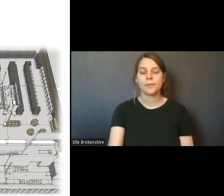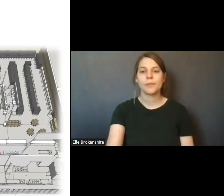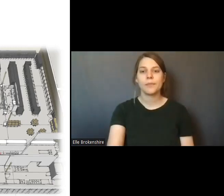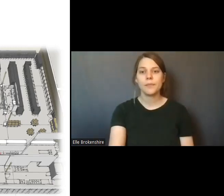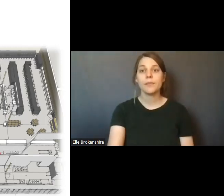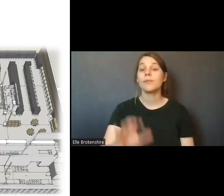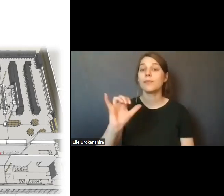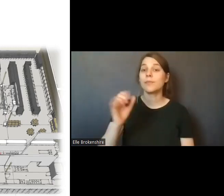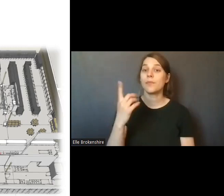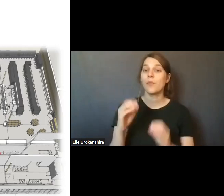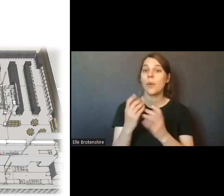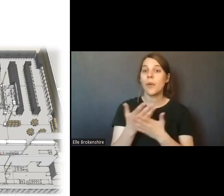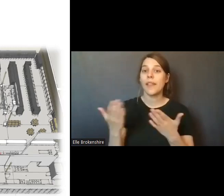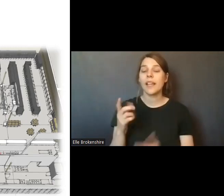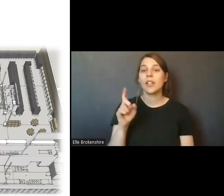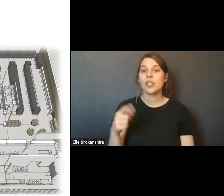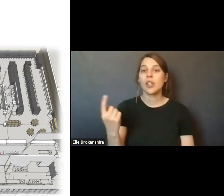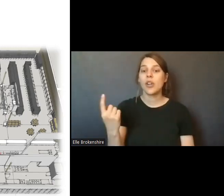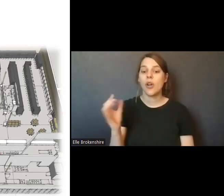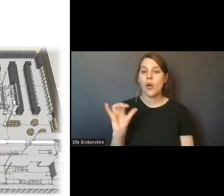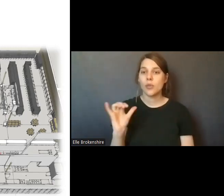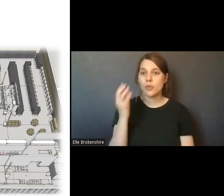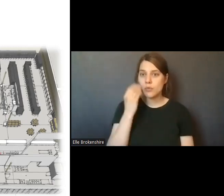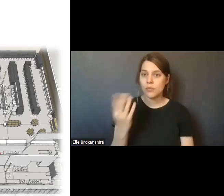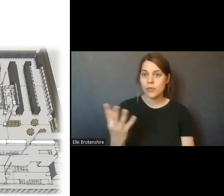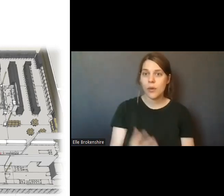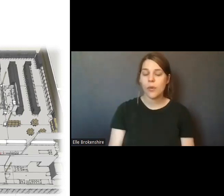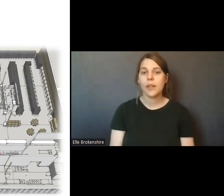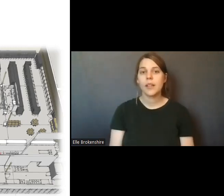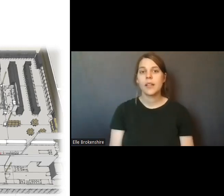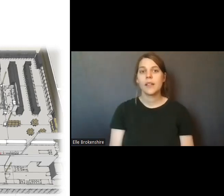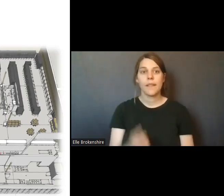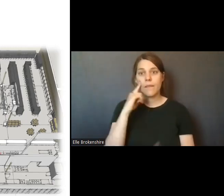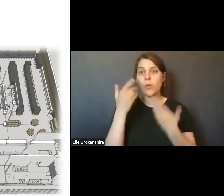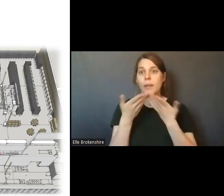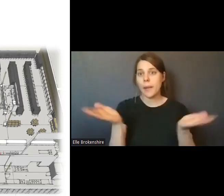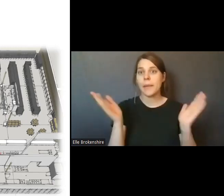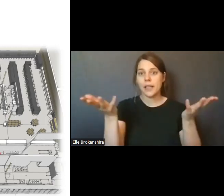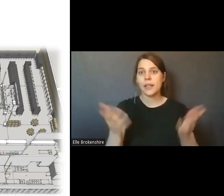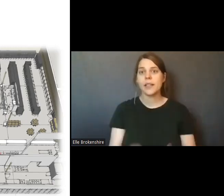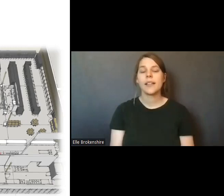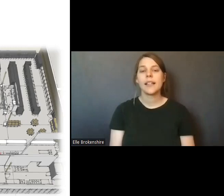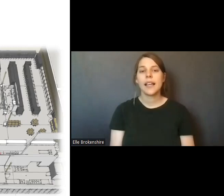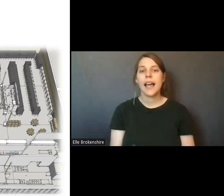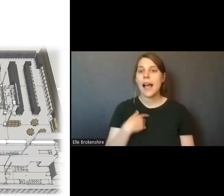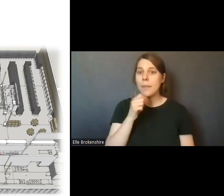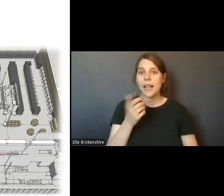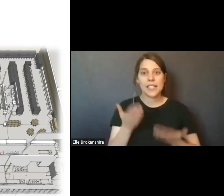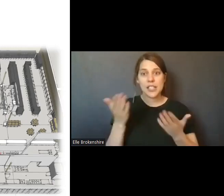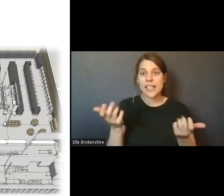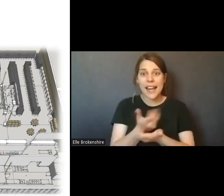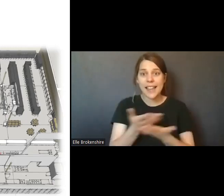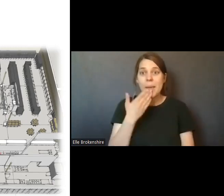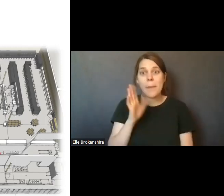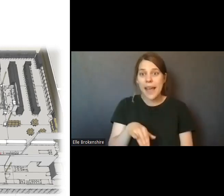Oh, one more thing. It should also just be worth noting for the public that I'm not suggesting anything bad is going to happen, because